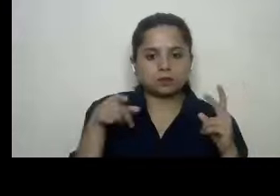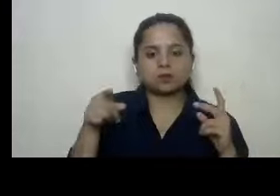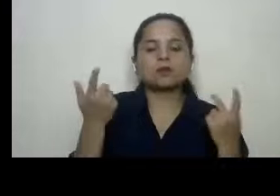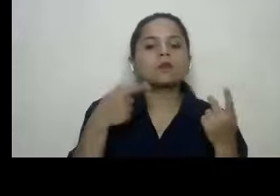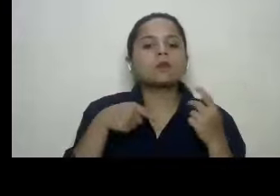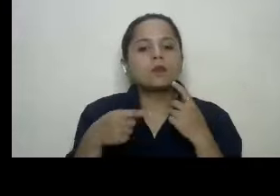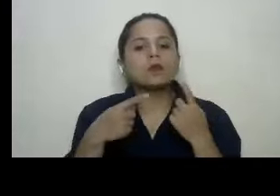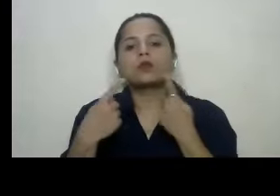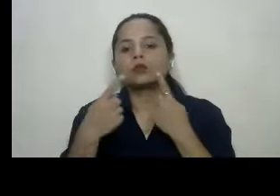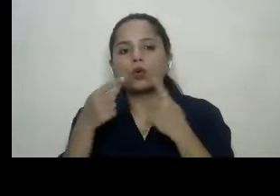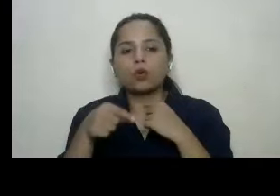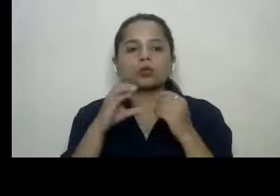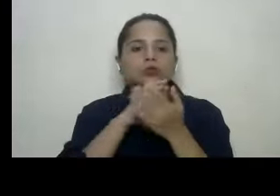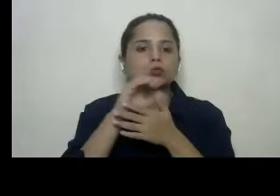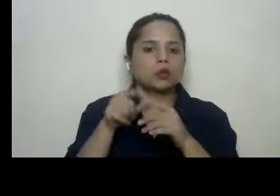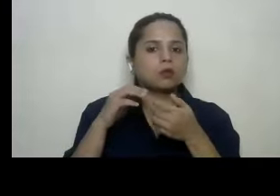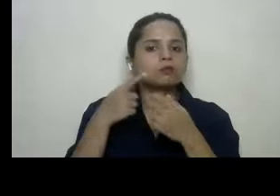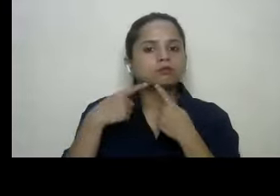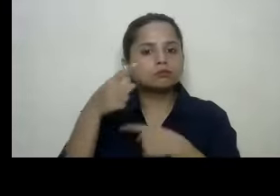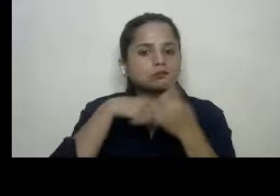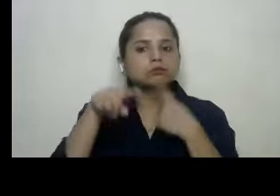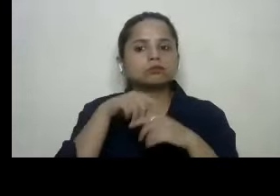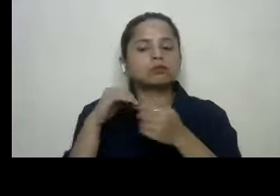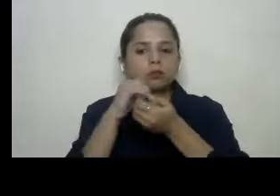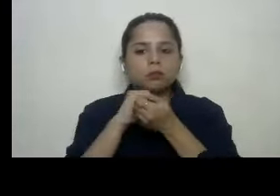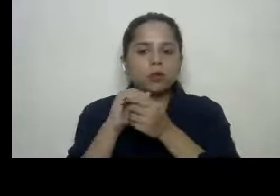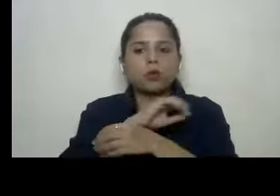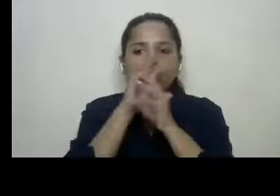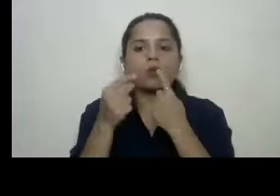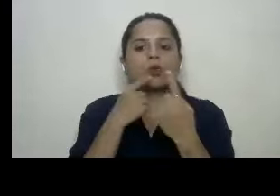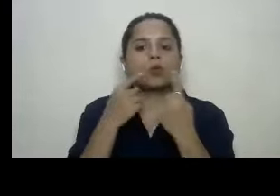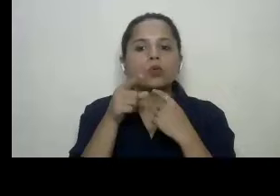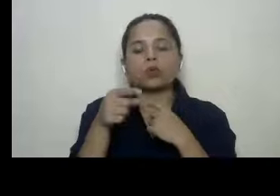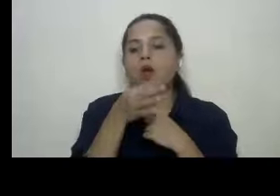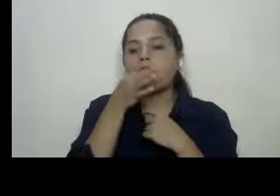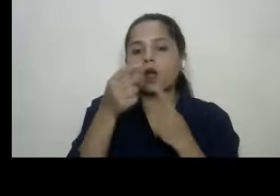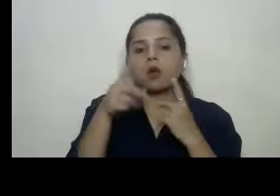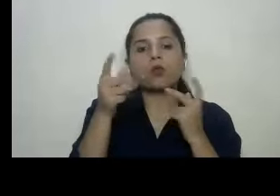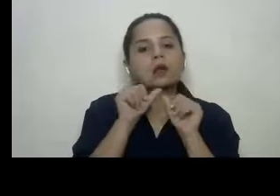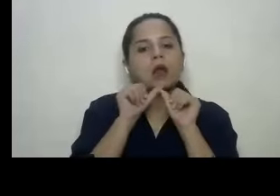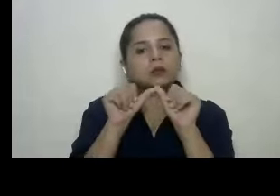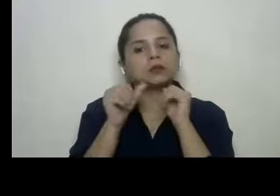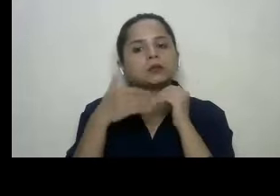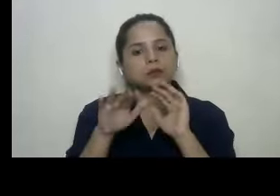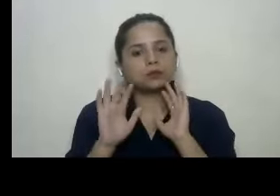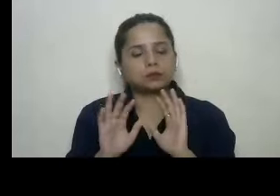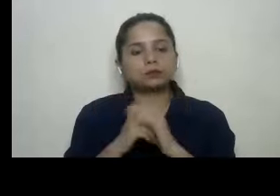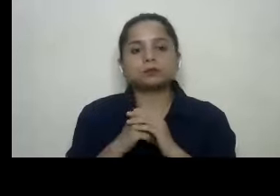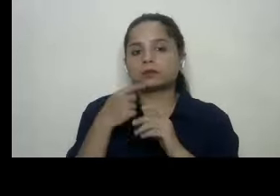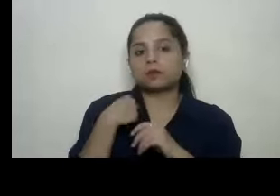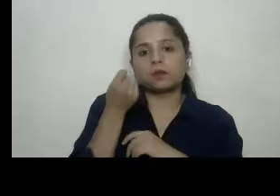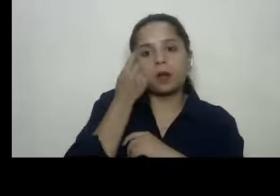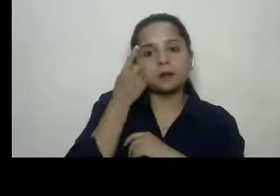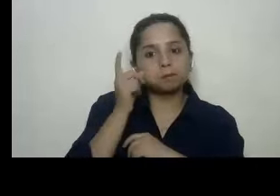partner, and as in every conversation, what you ask will be answered. So we have to understand